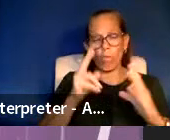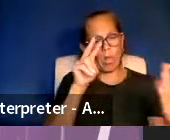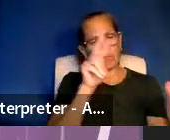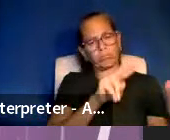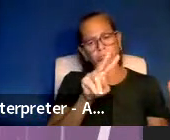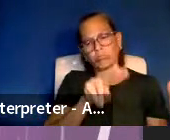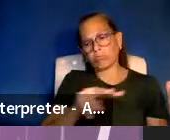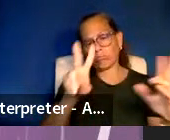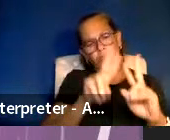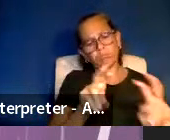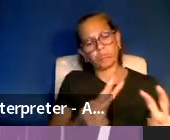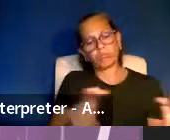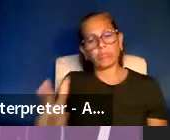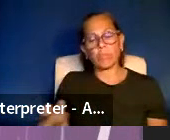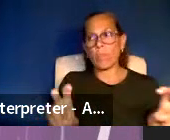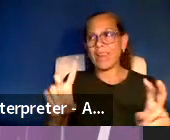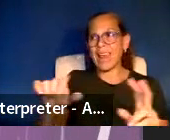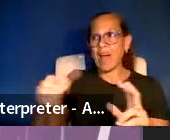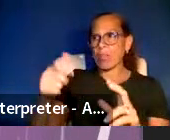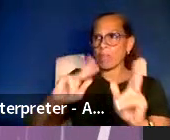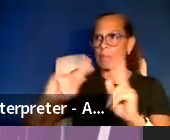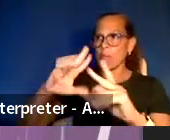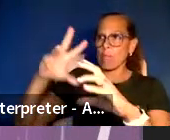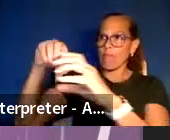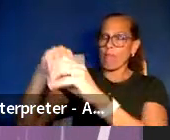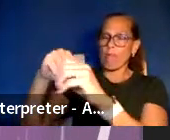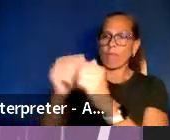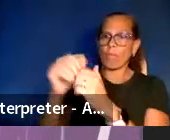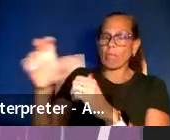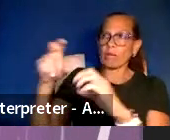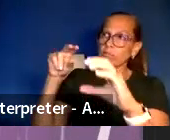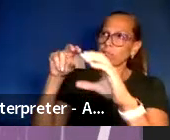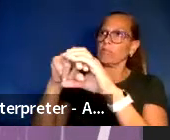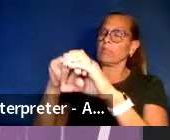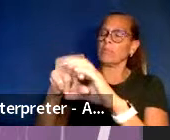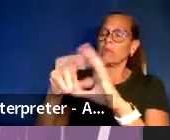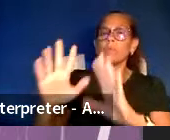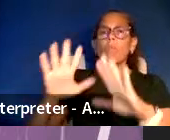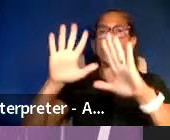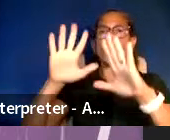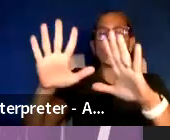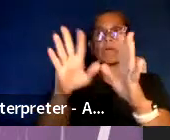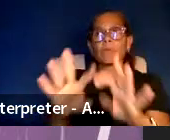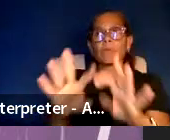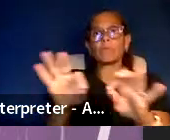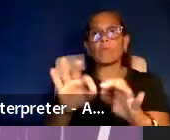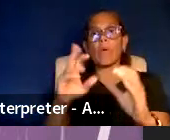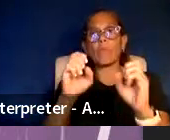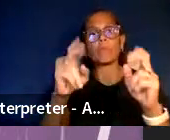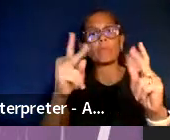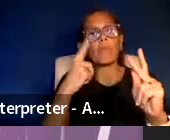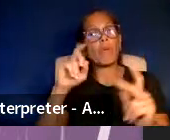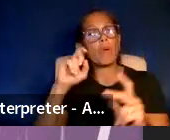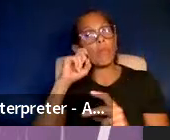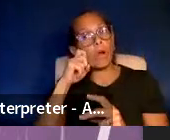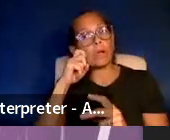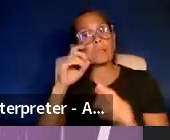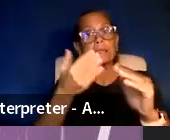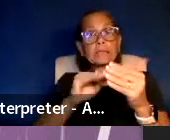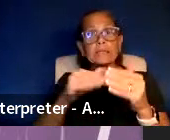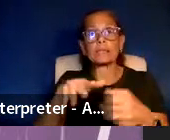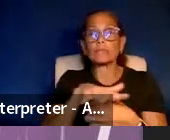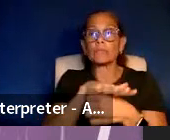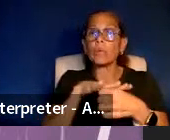and connecting area stakeholders. This is an incredible opportunity for the Bronx, the city, and the region, and we are very excited to